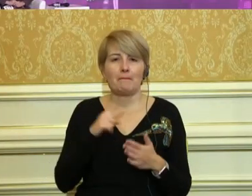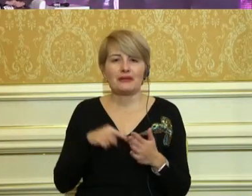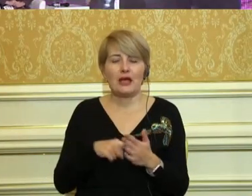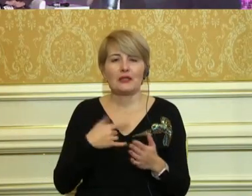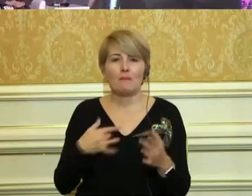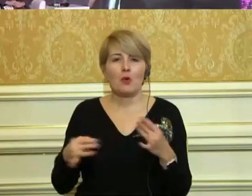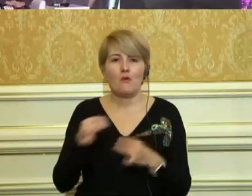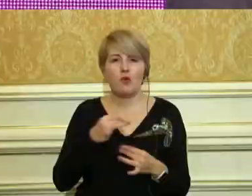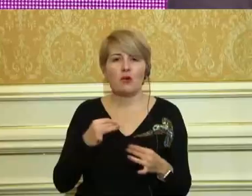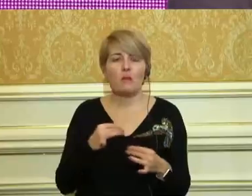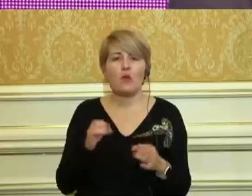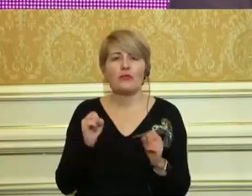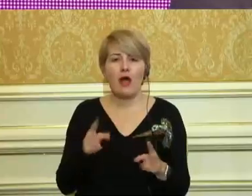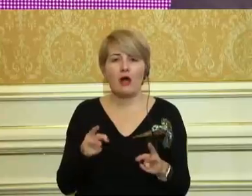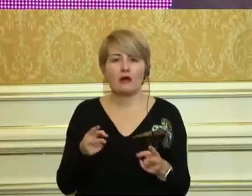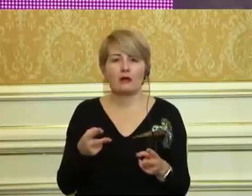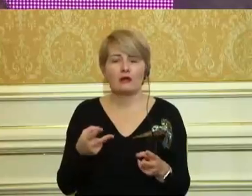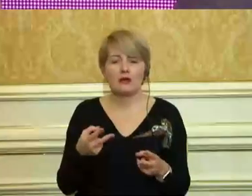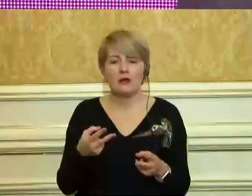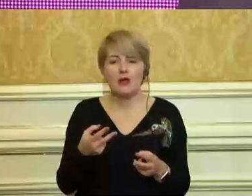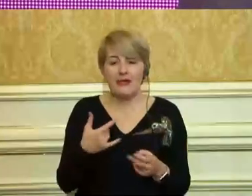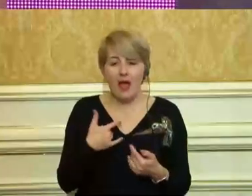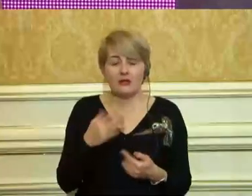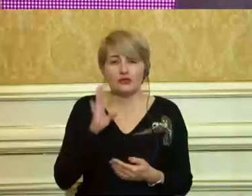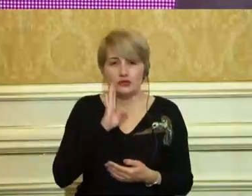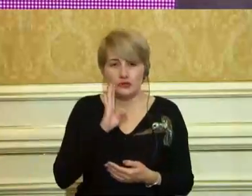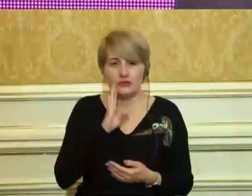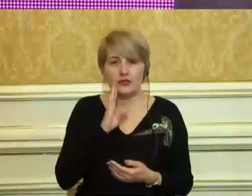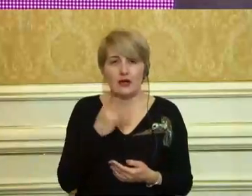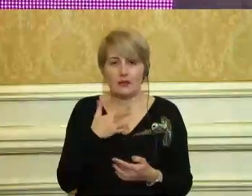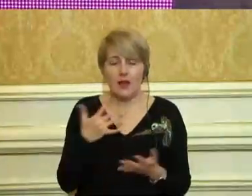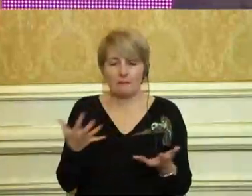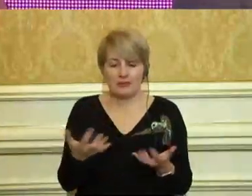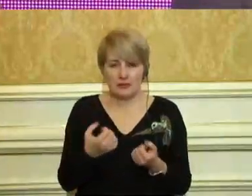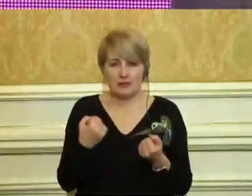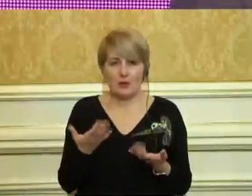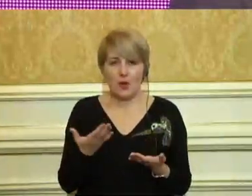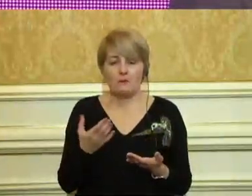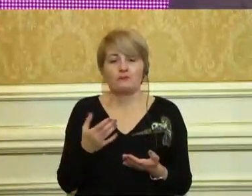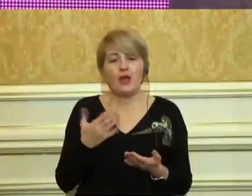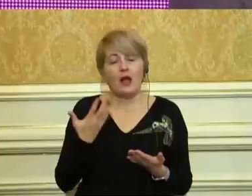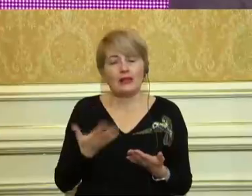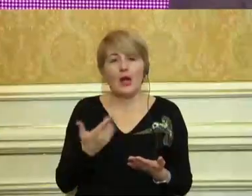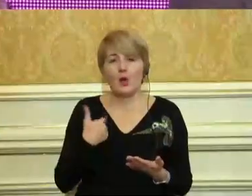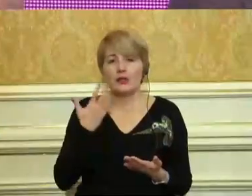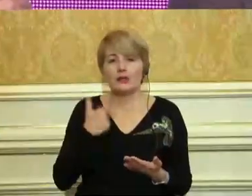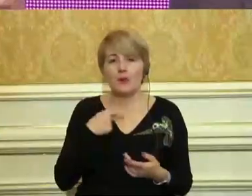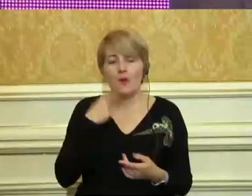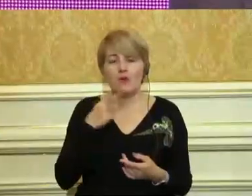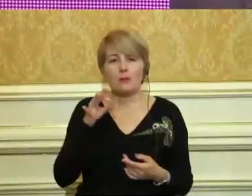No, we understand how to avoid the discrimination. Me as a woman, I of course support this, how to avoid